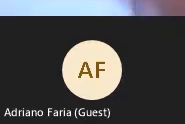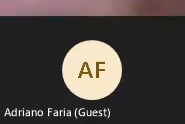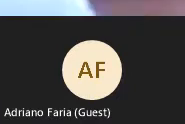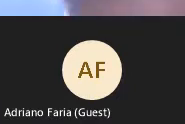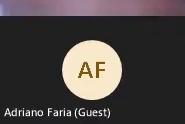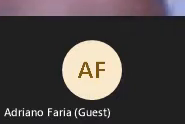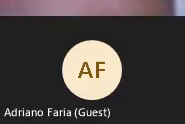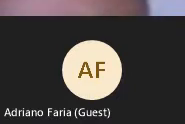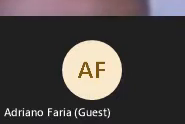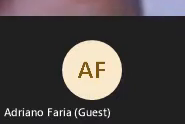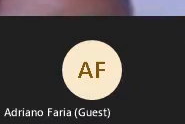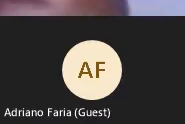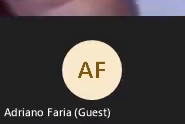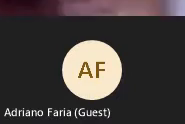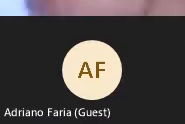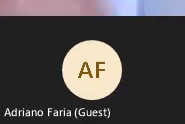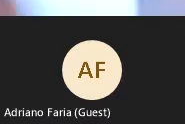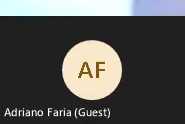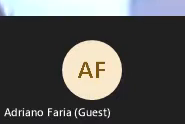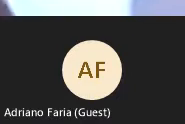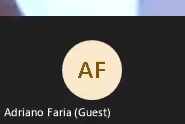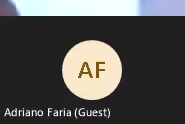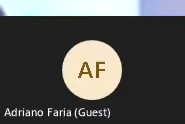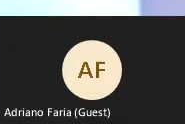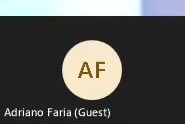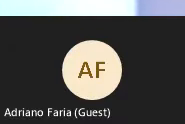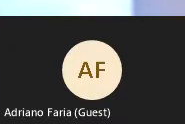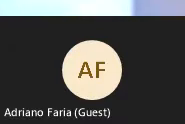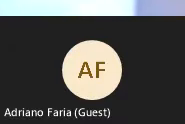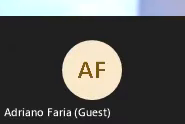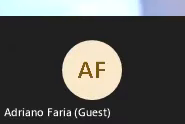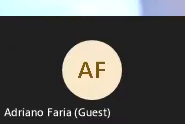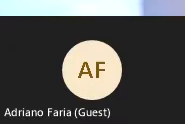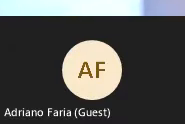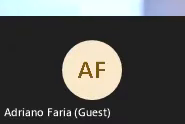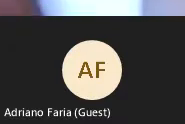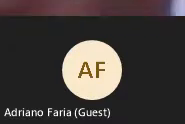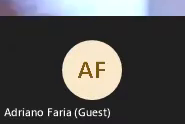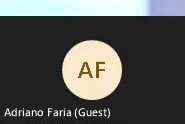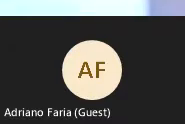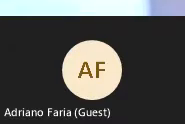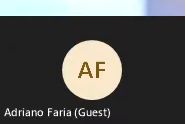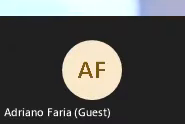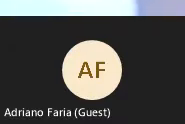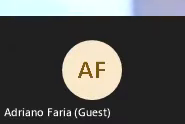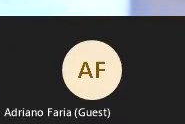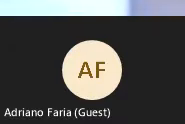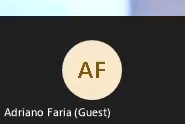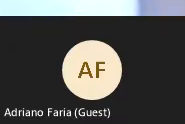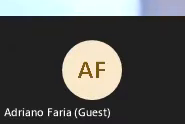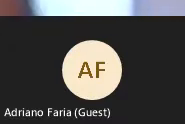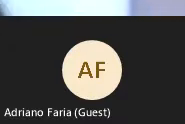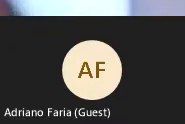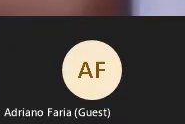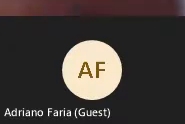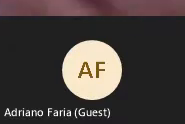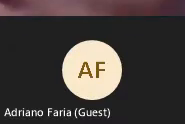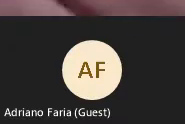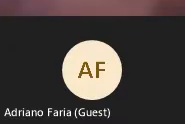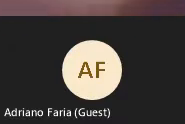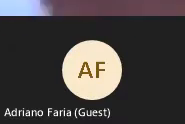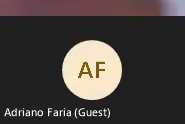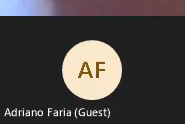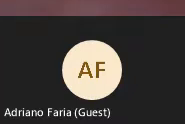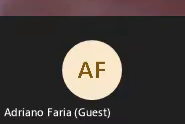you guys are referring to Moodle and Moodle apps. I saw quite a number of people asking that, guys,